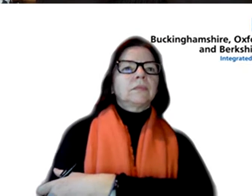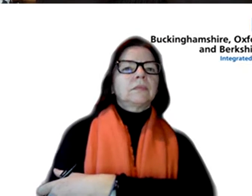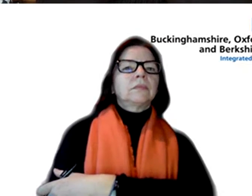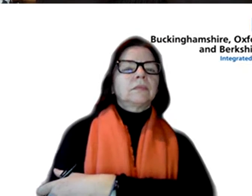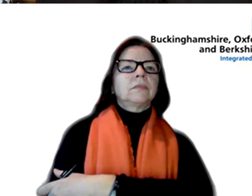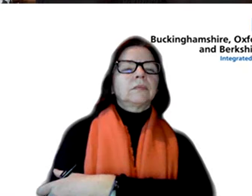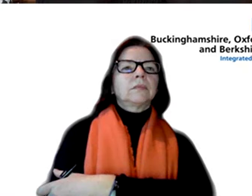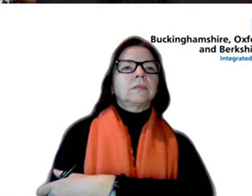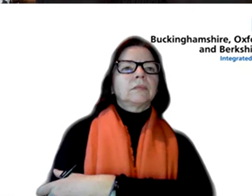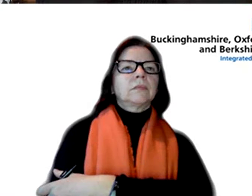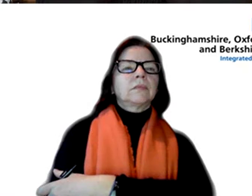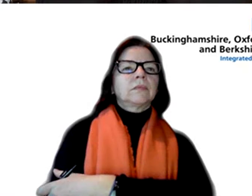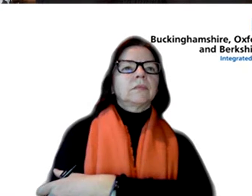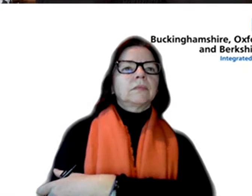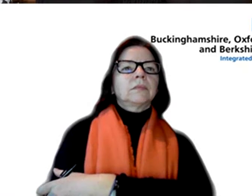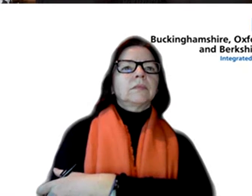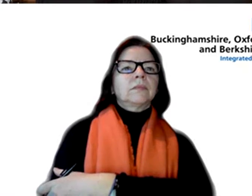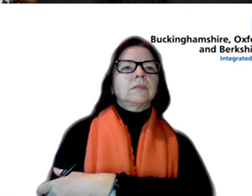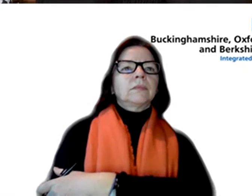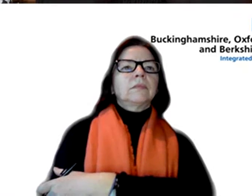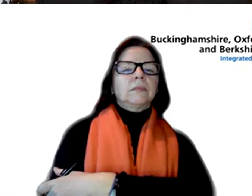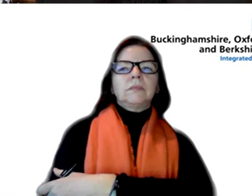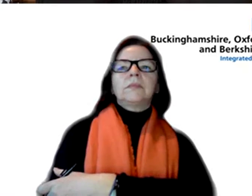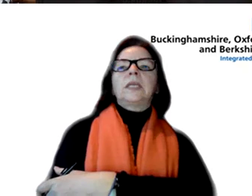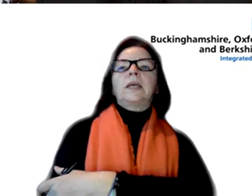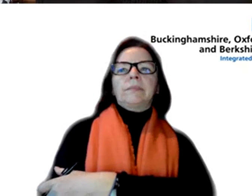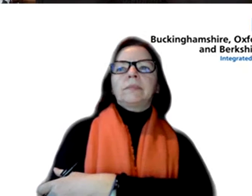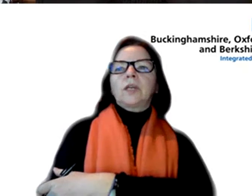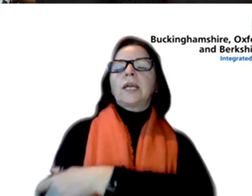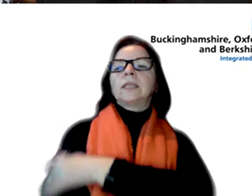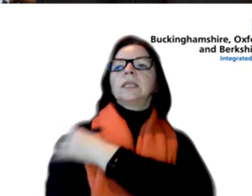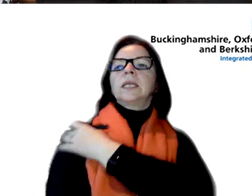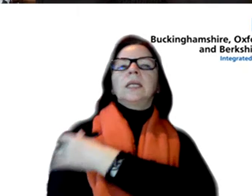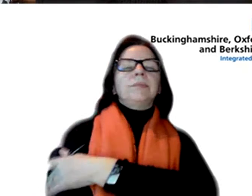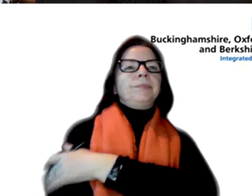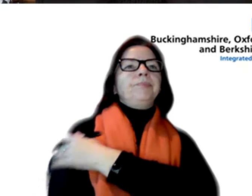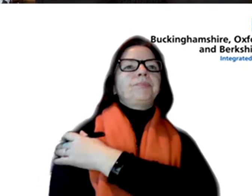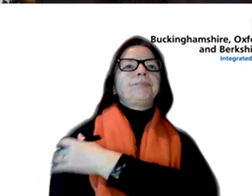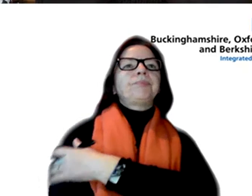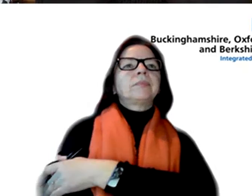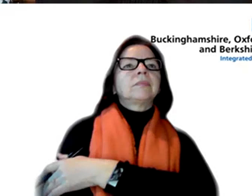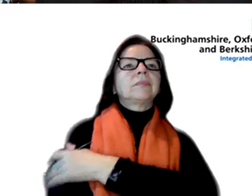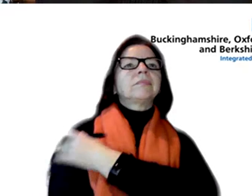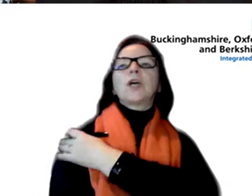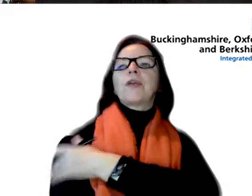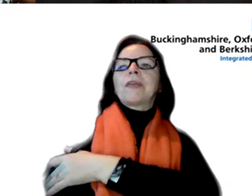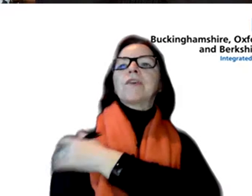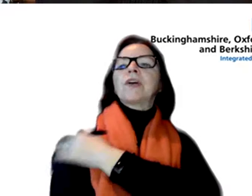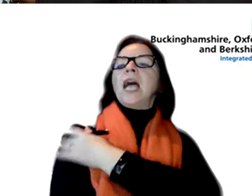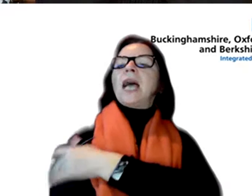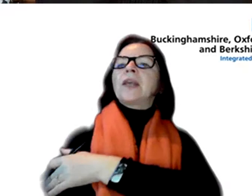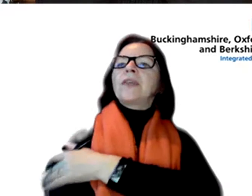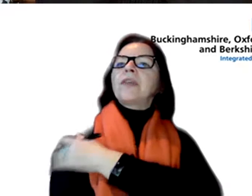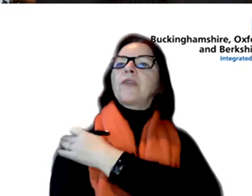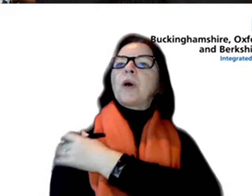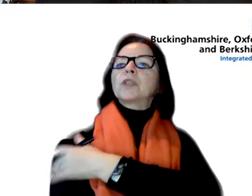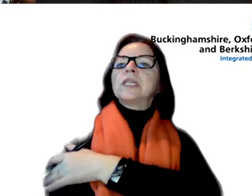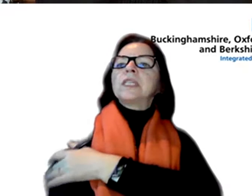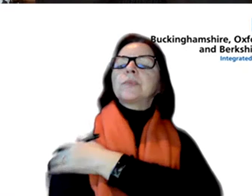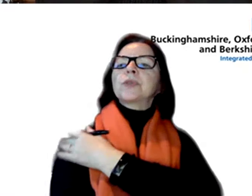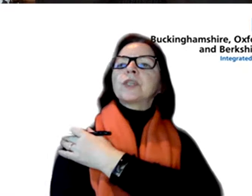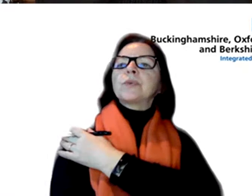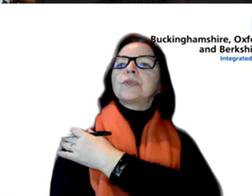with care, but it's not going to invoice. It's not a finance system, and I don't want to oversell it. No, that's fine. And I think